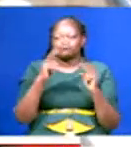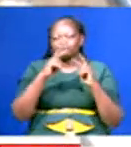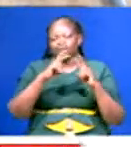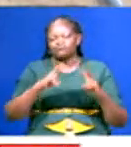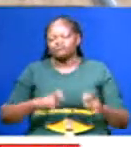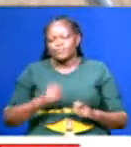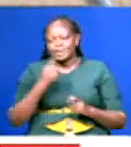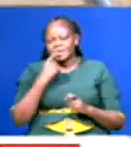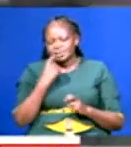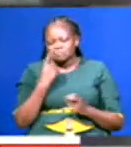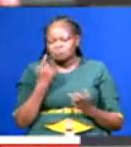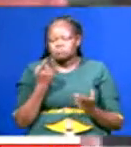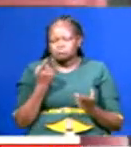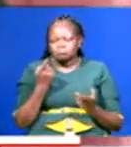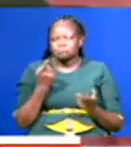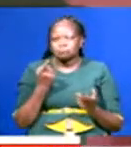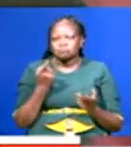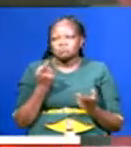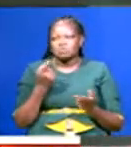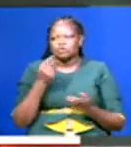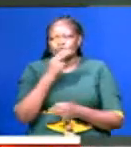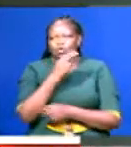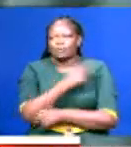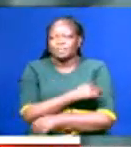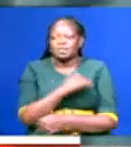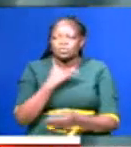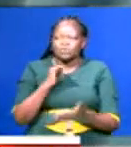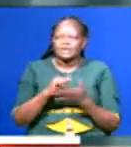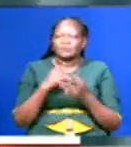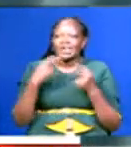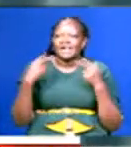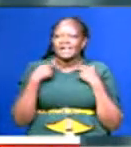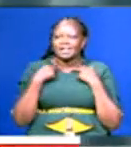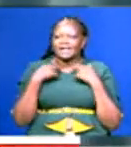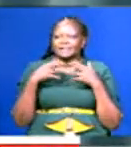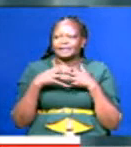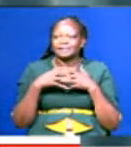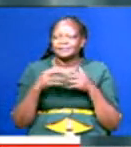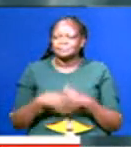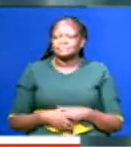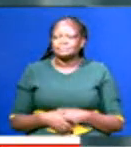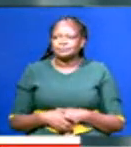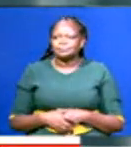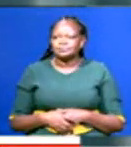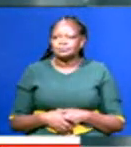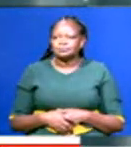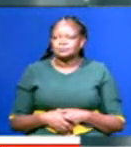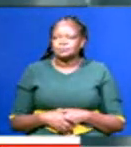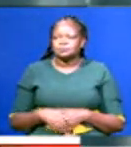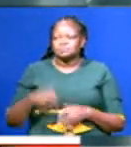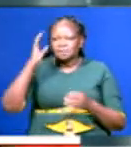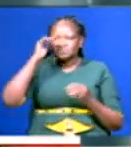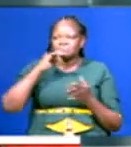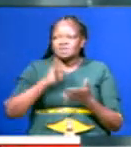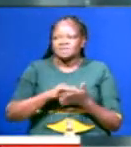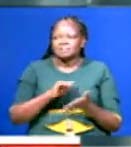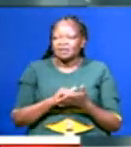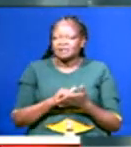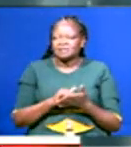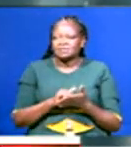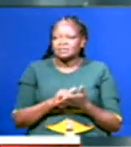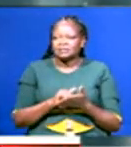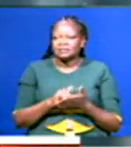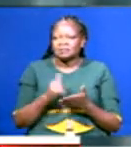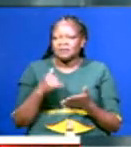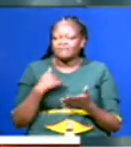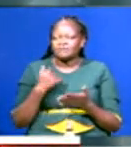their preferred health facilities, some remained stranded at the gate. Ni head teacher manani, but a certain lady akisema kuna nini jambo kama